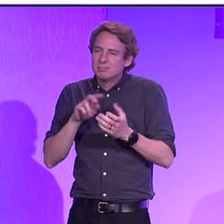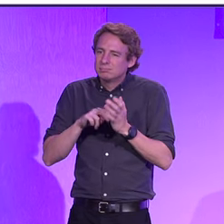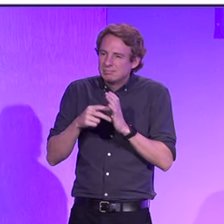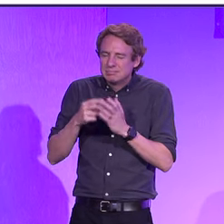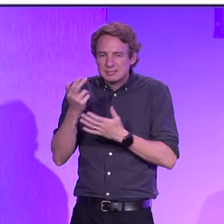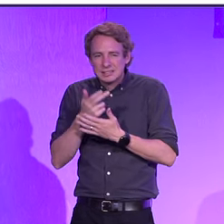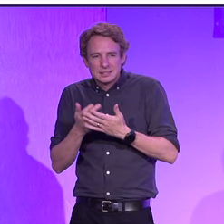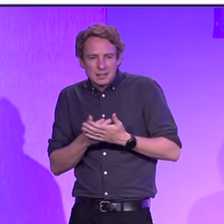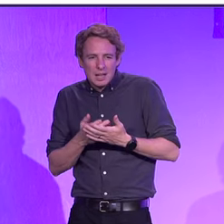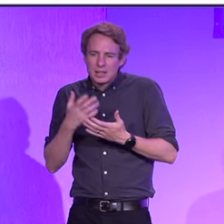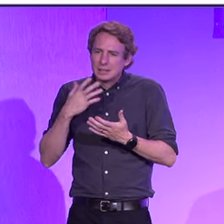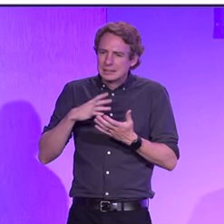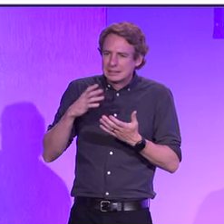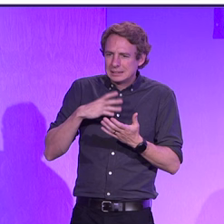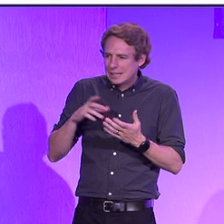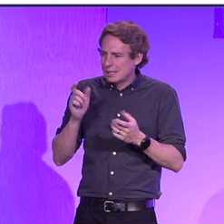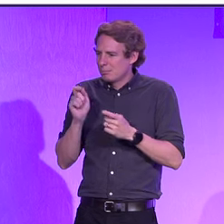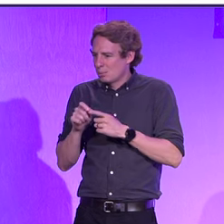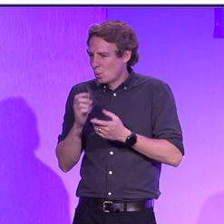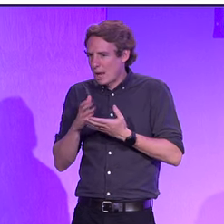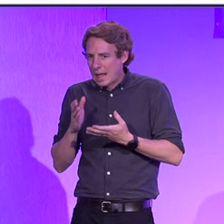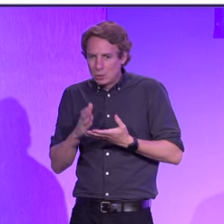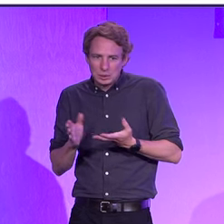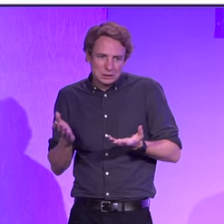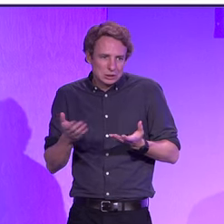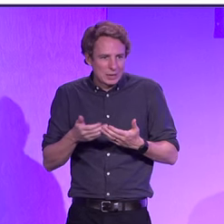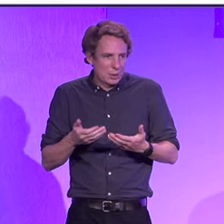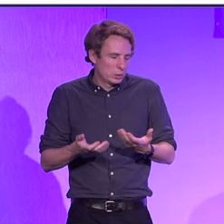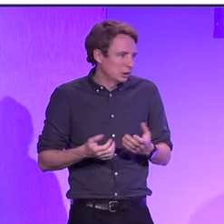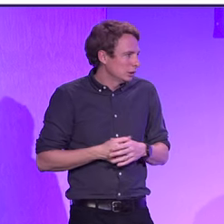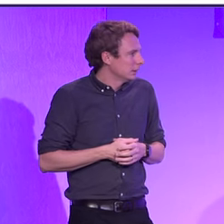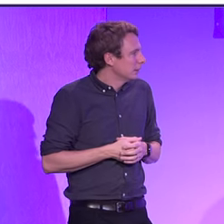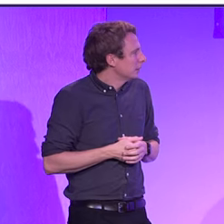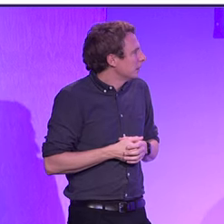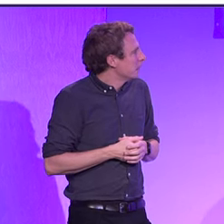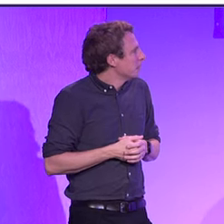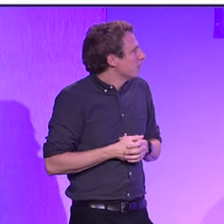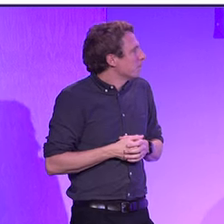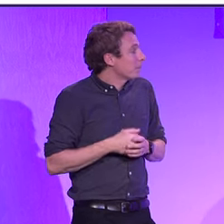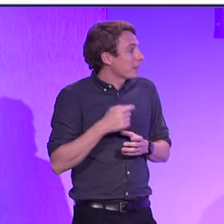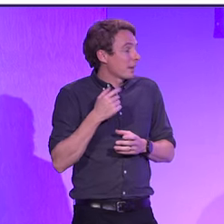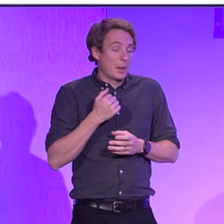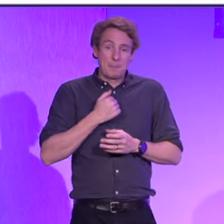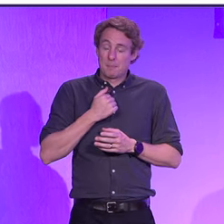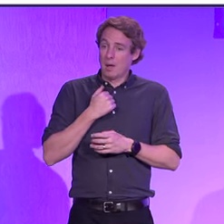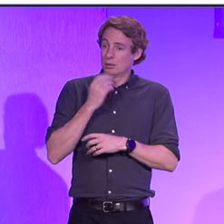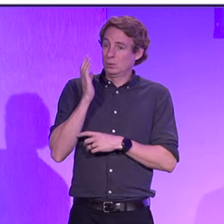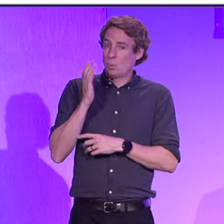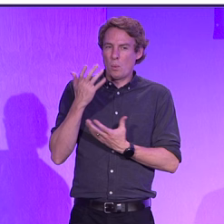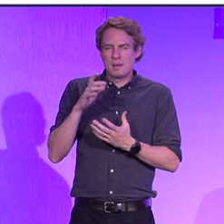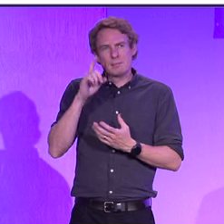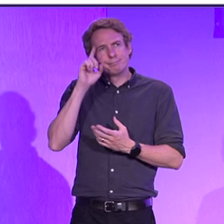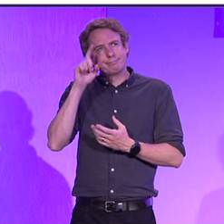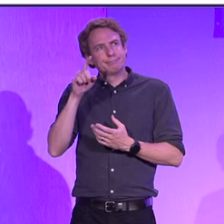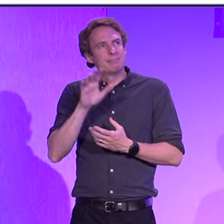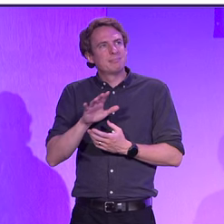the concepts of like what it is to be a programming language. And this talk actually originated about a